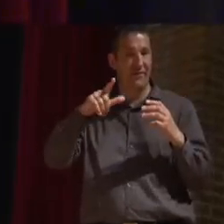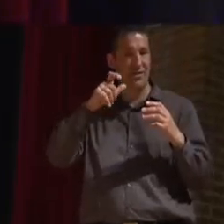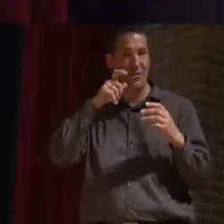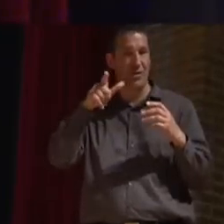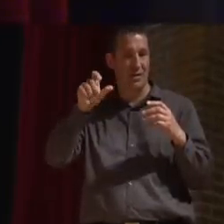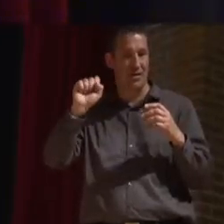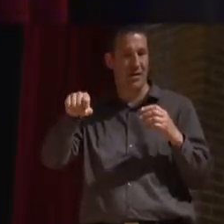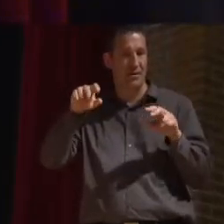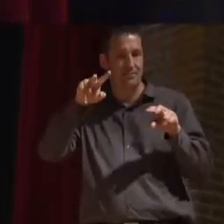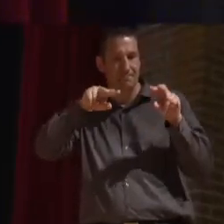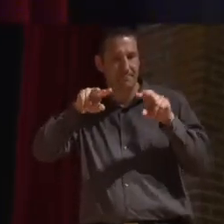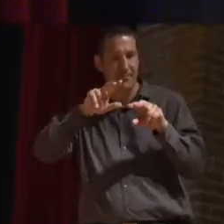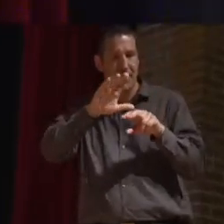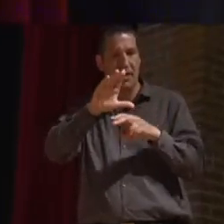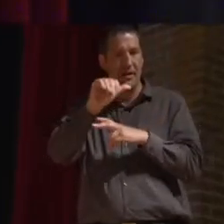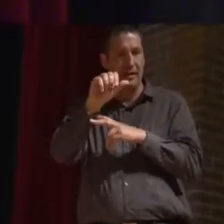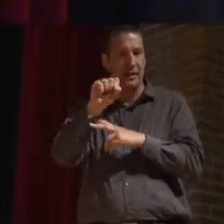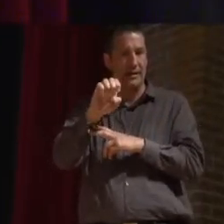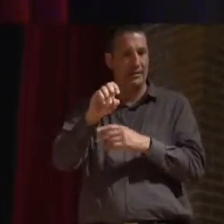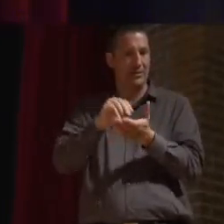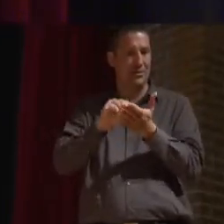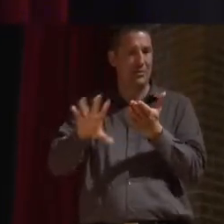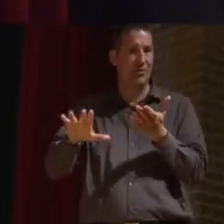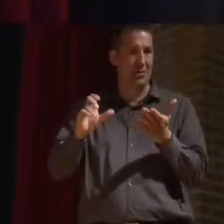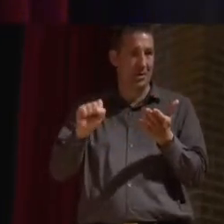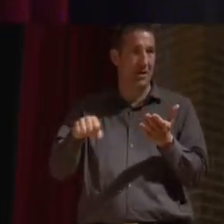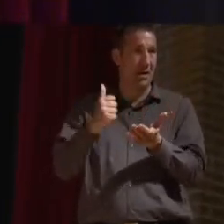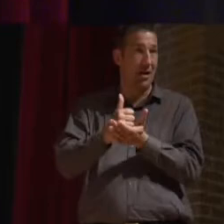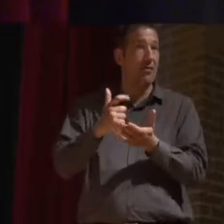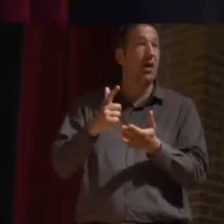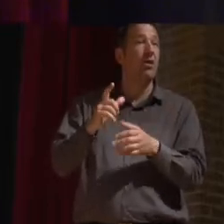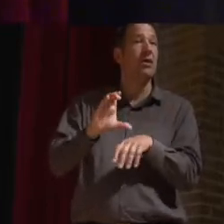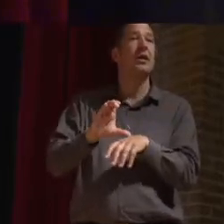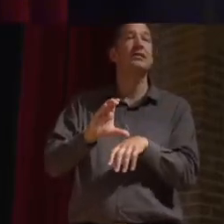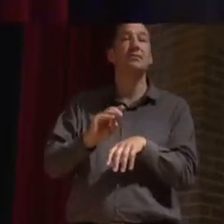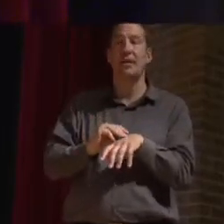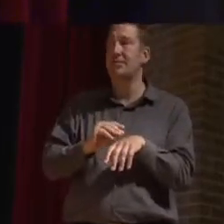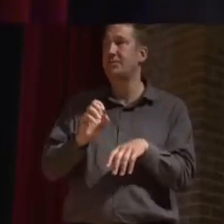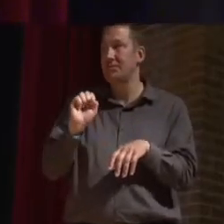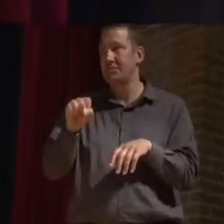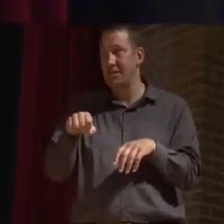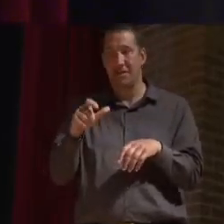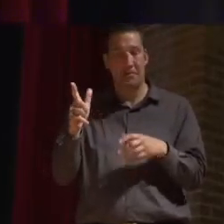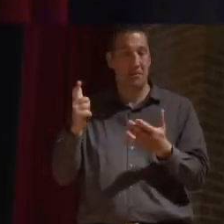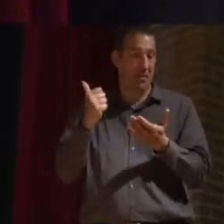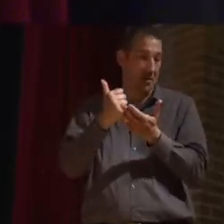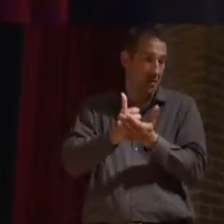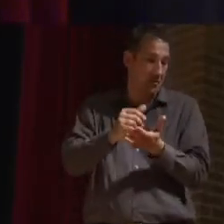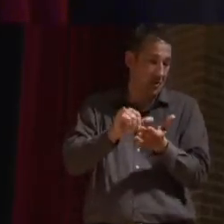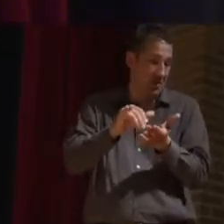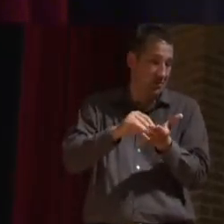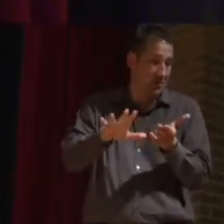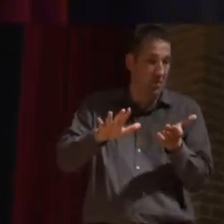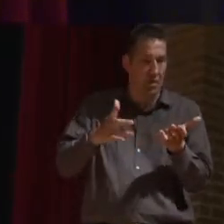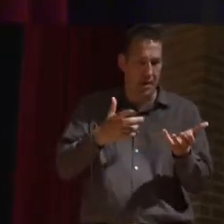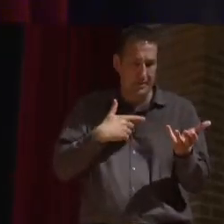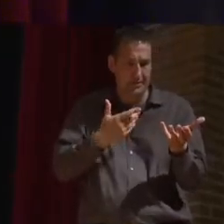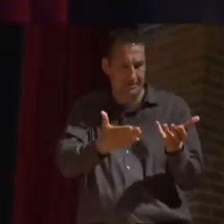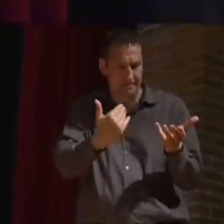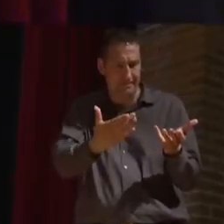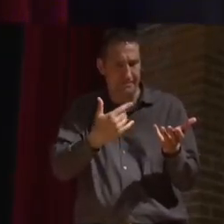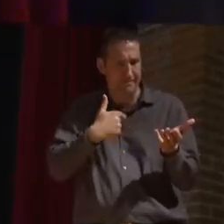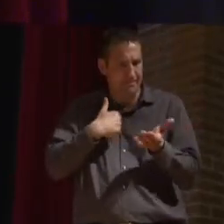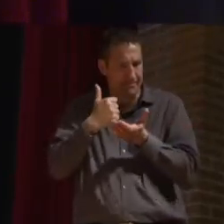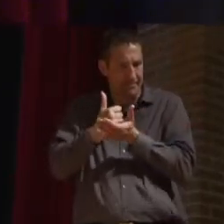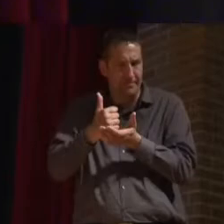student's case. And maybe that's something that, you know, they could work on with a student even. You know, let's look at these job postings and